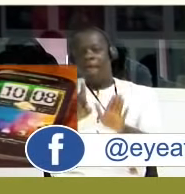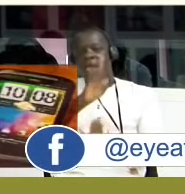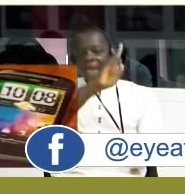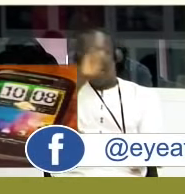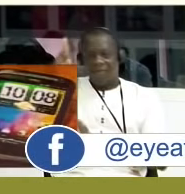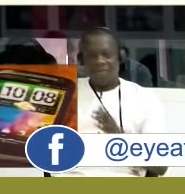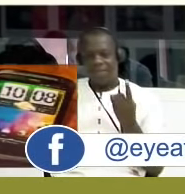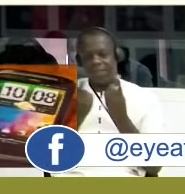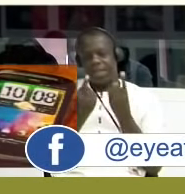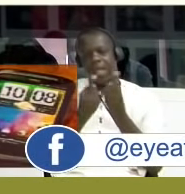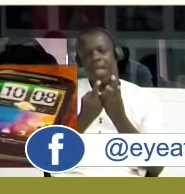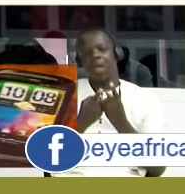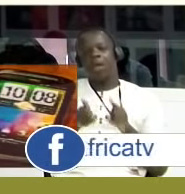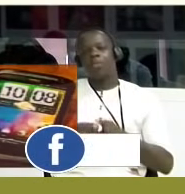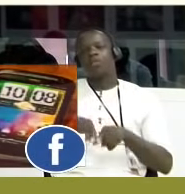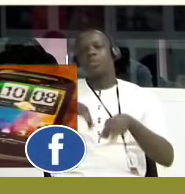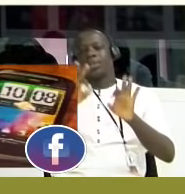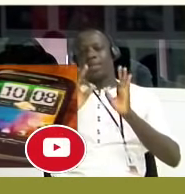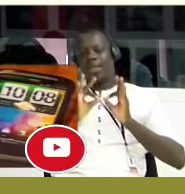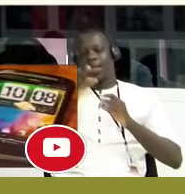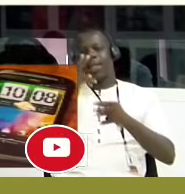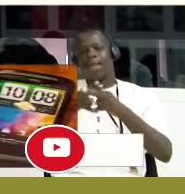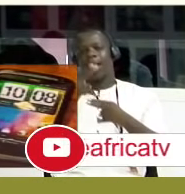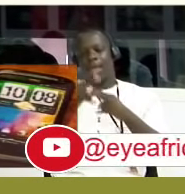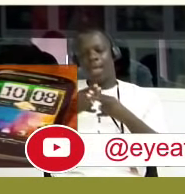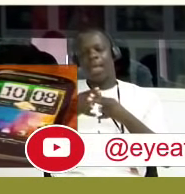of according to law.